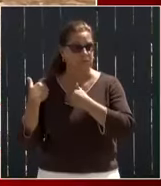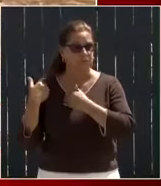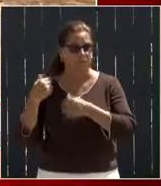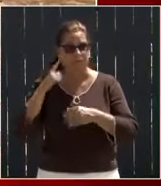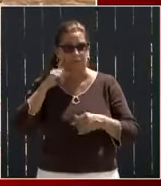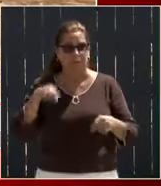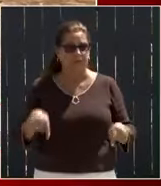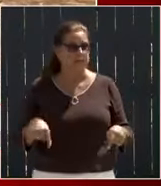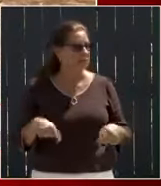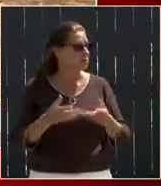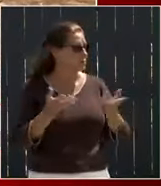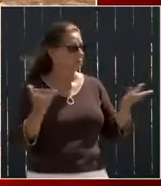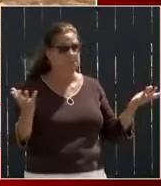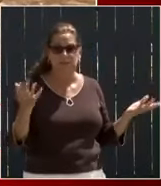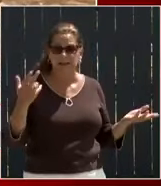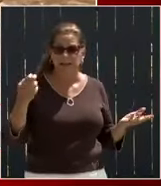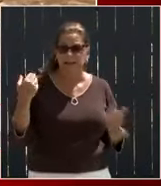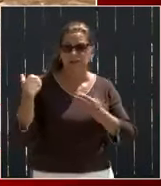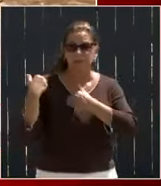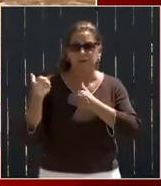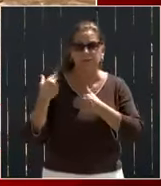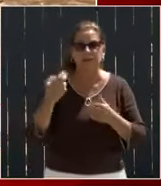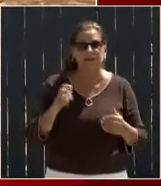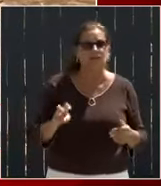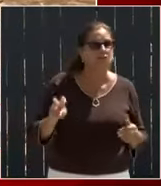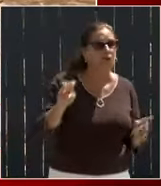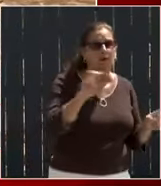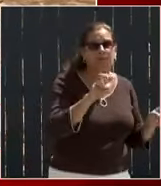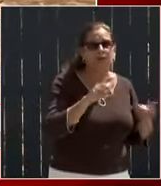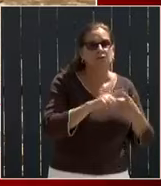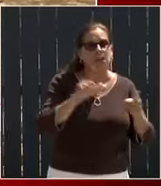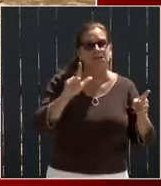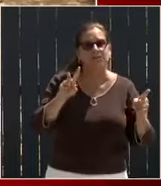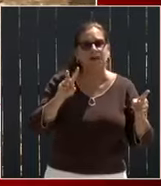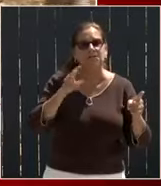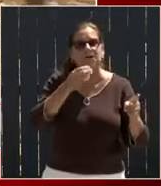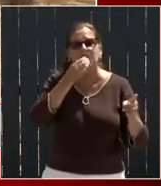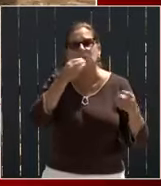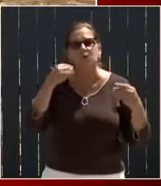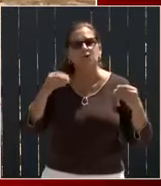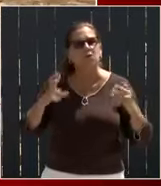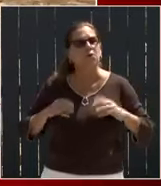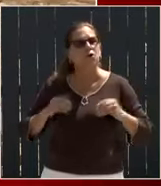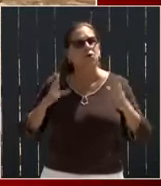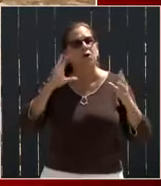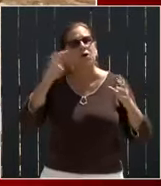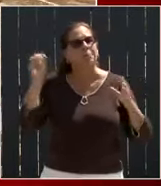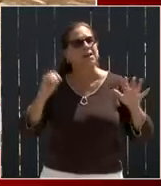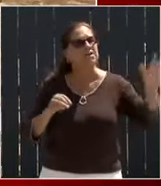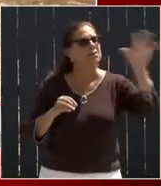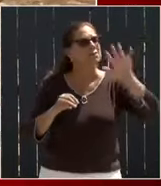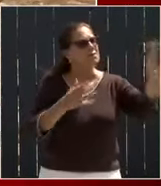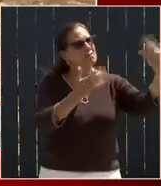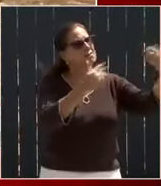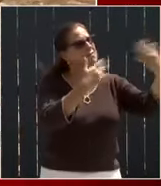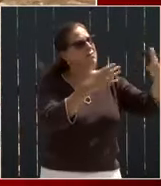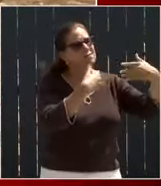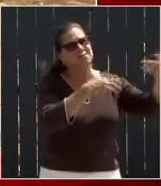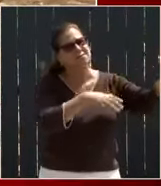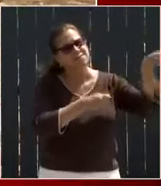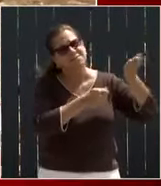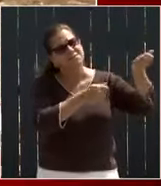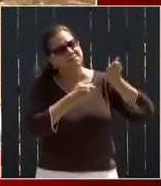says, we have all the retail that any city could ever want. We just don't have it everywhere we need it. And so Gary Rappaport has helped us